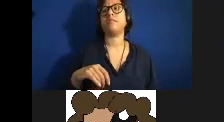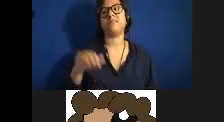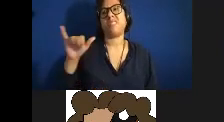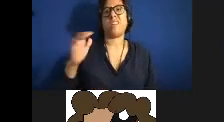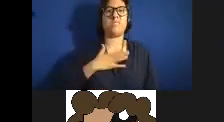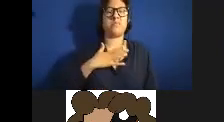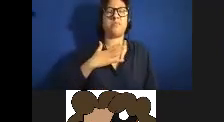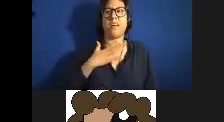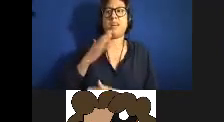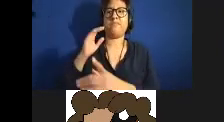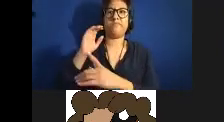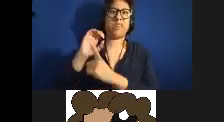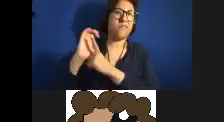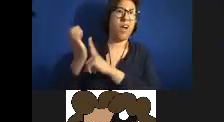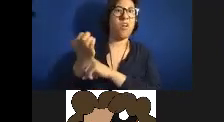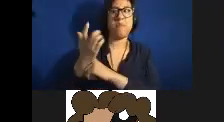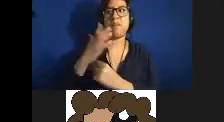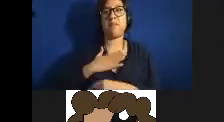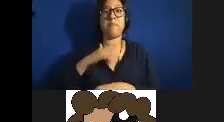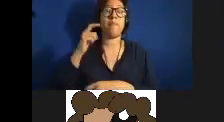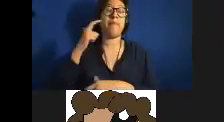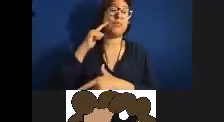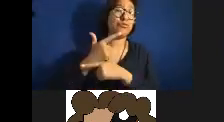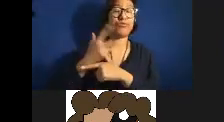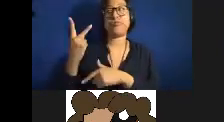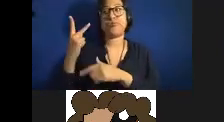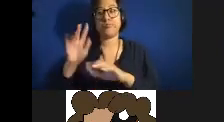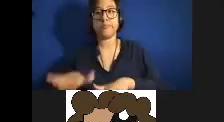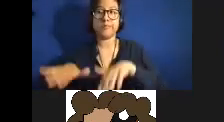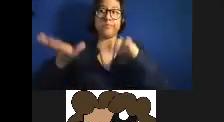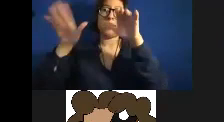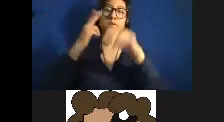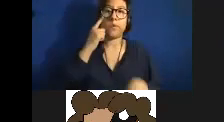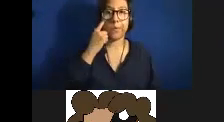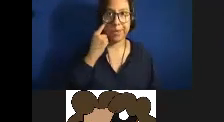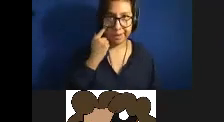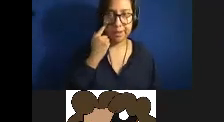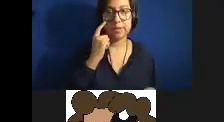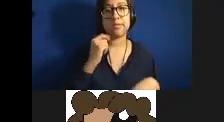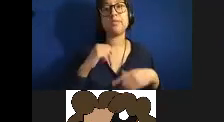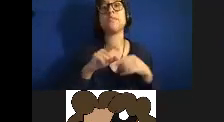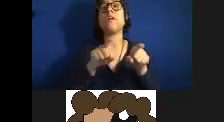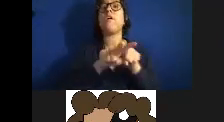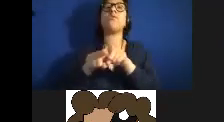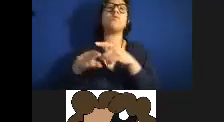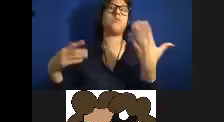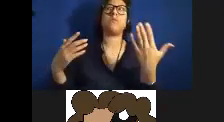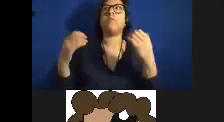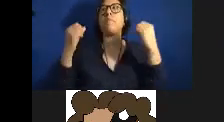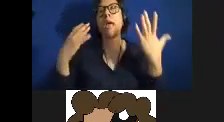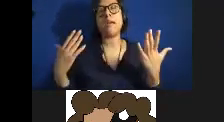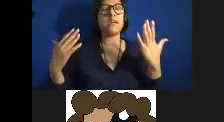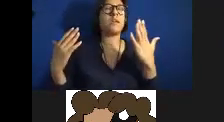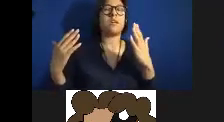environment that my sister and I grew up in, right? In addition to that, you know, of course, they were, you know, violent towards us because that's all they